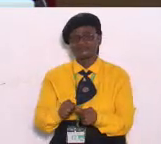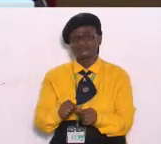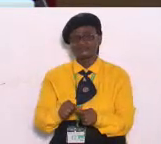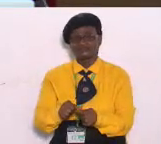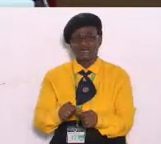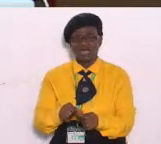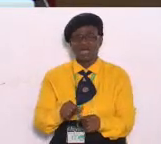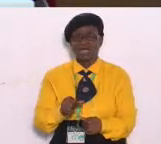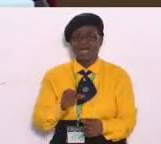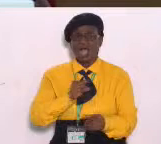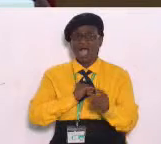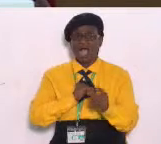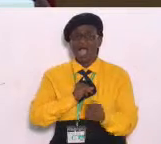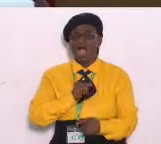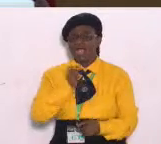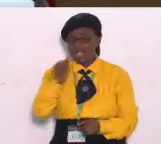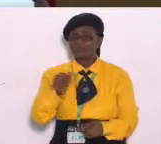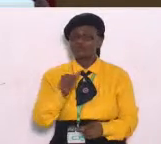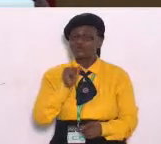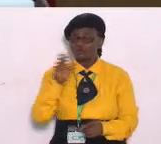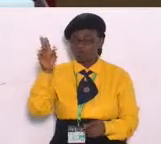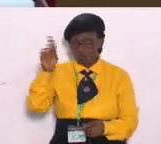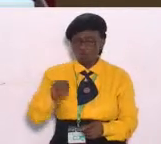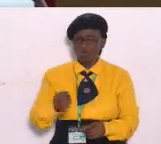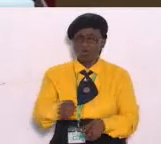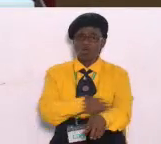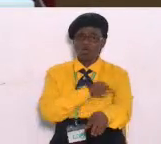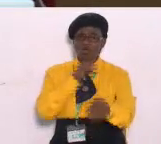I am no longer my own.